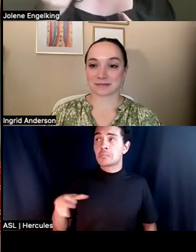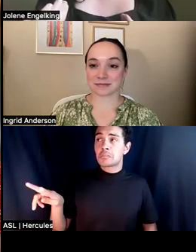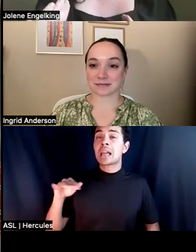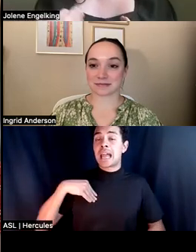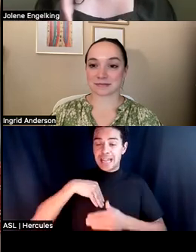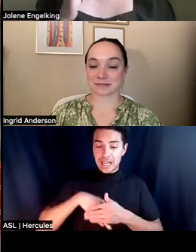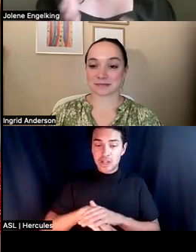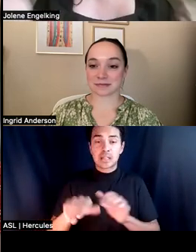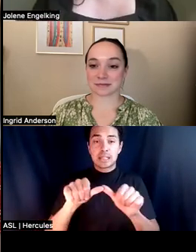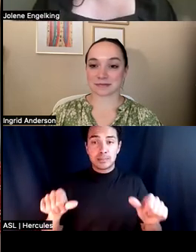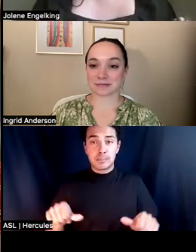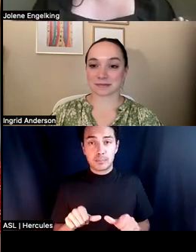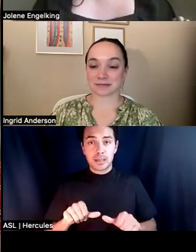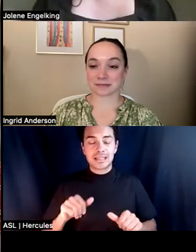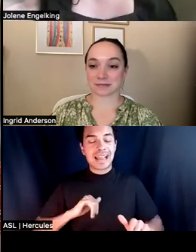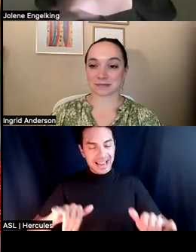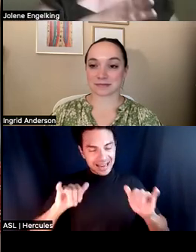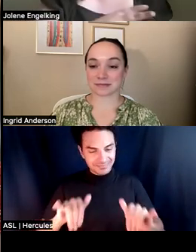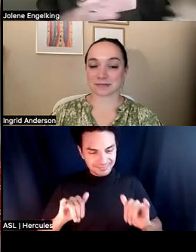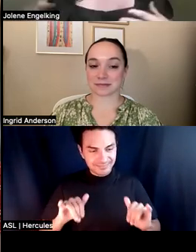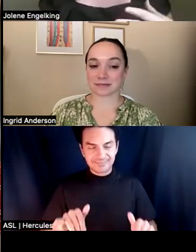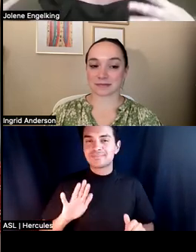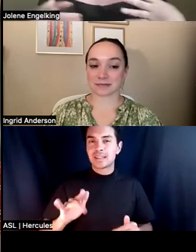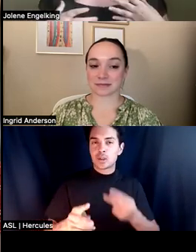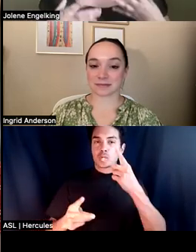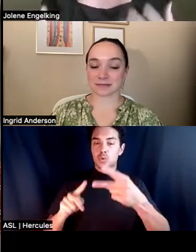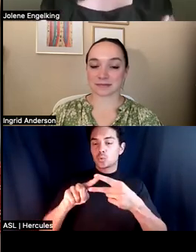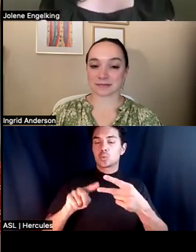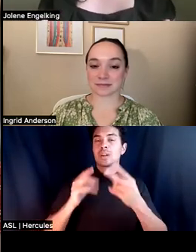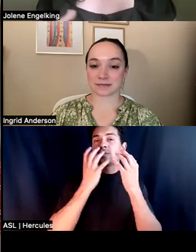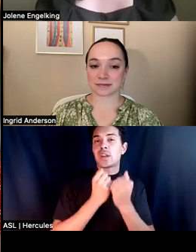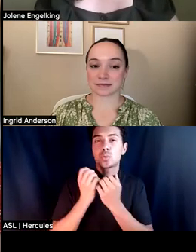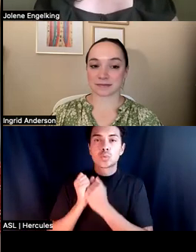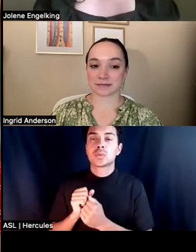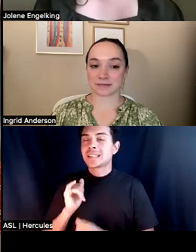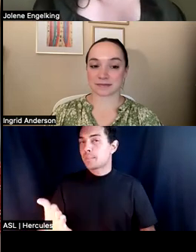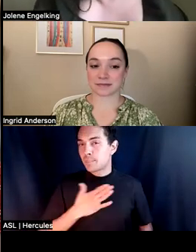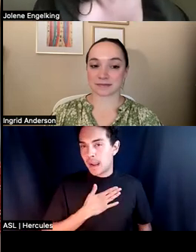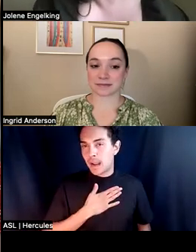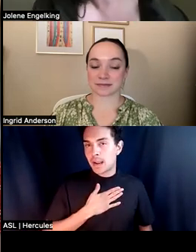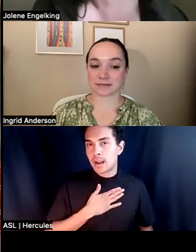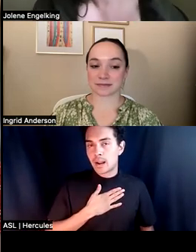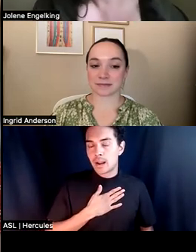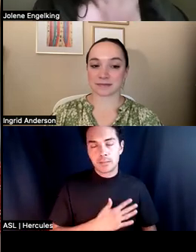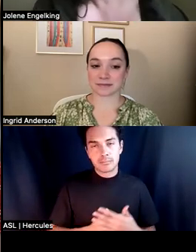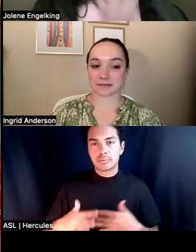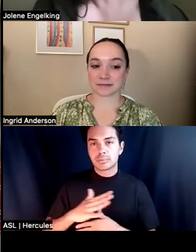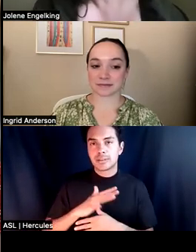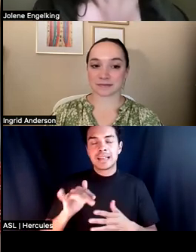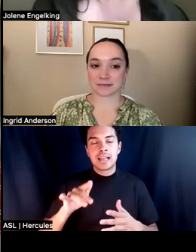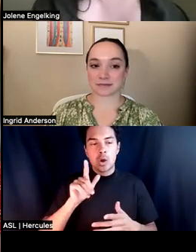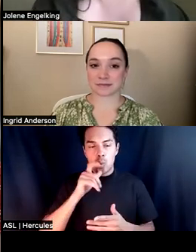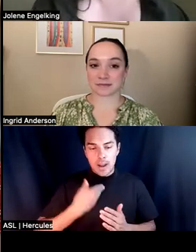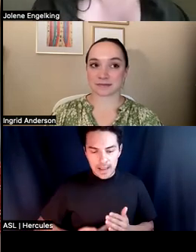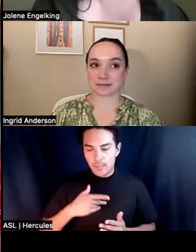have to be coming at it from that framework, as in addition to those other things that teach me and hold me to be, right?